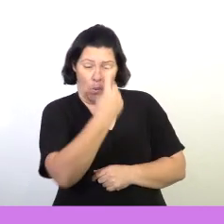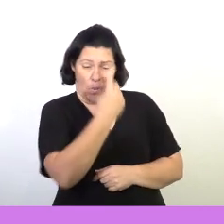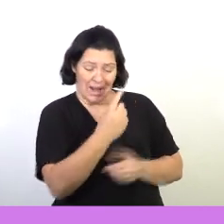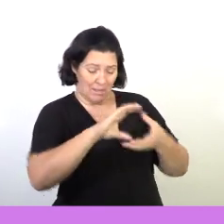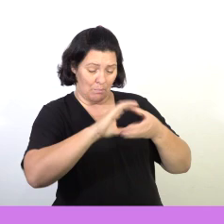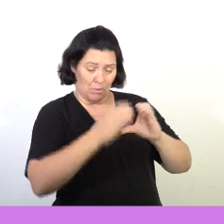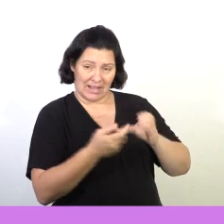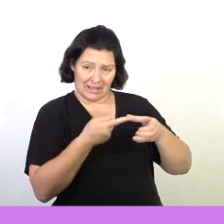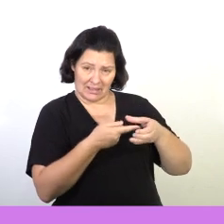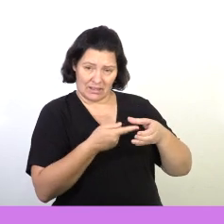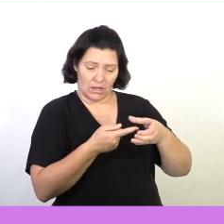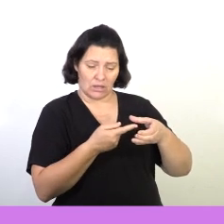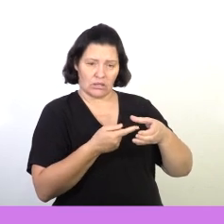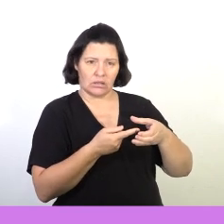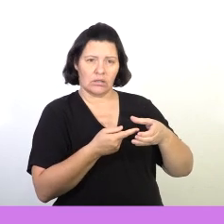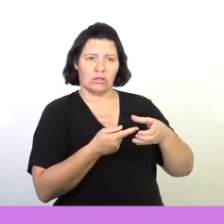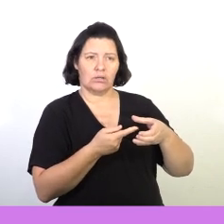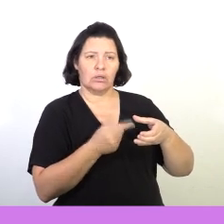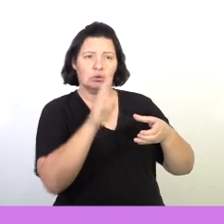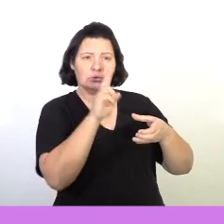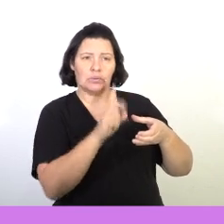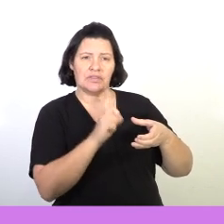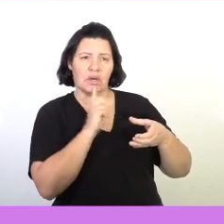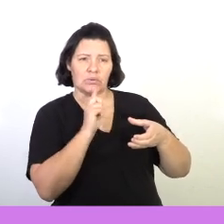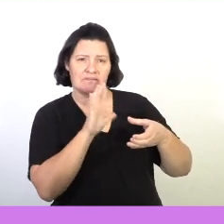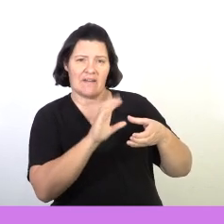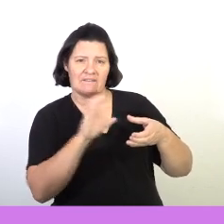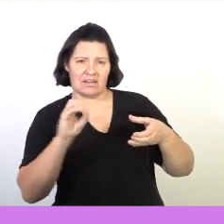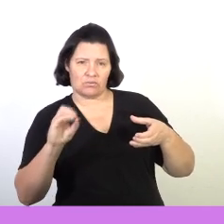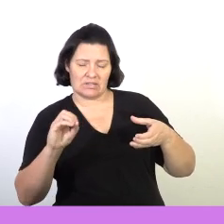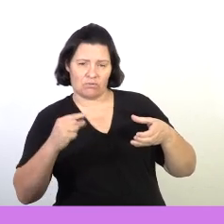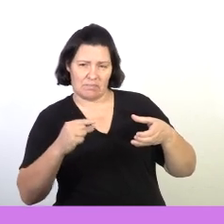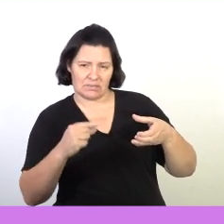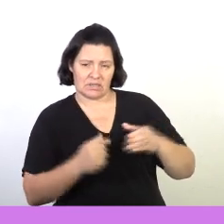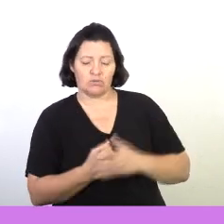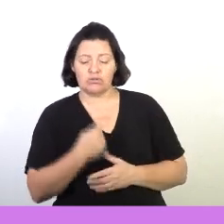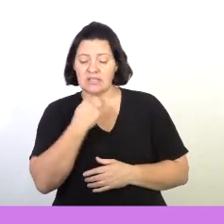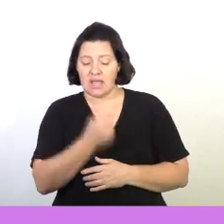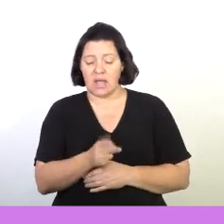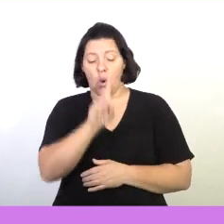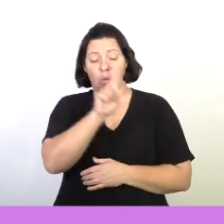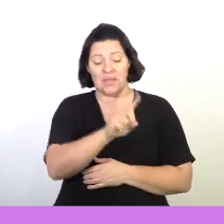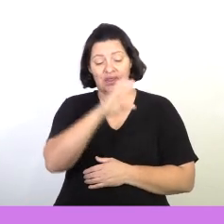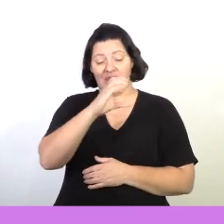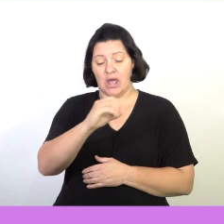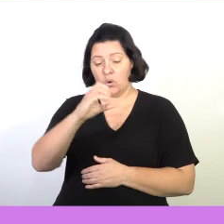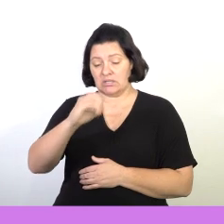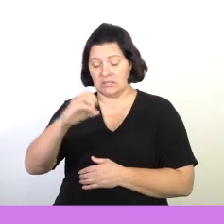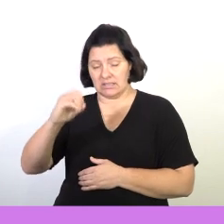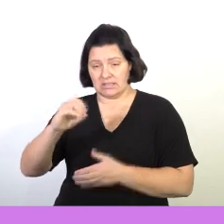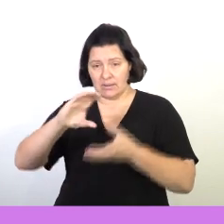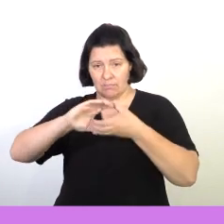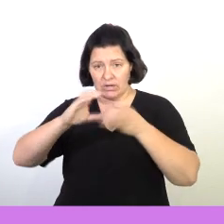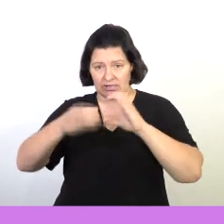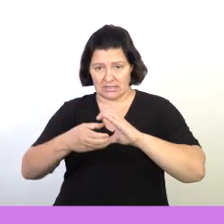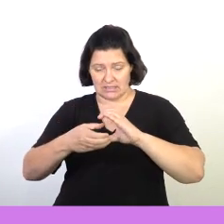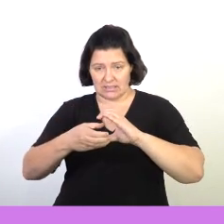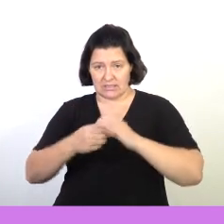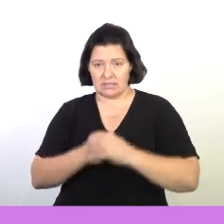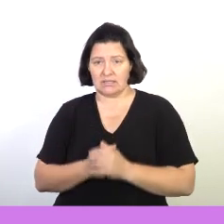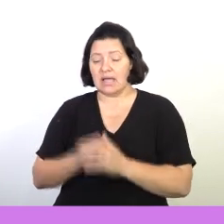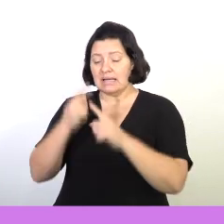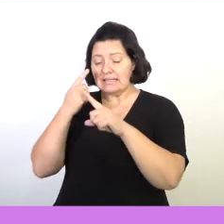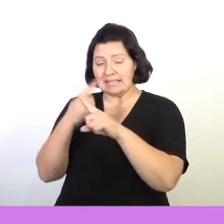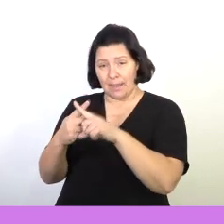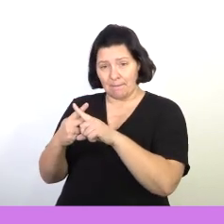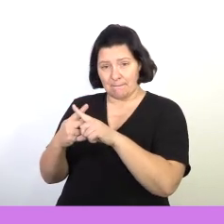one brick has a mass of 2,500. So we're going to say 1,000 bricks